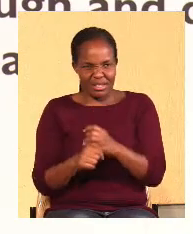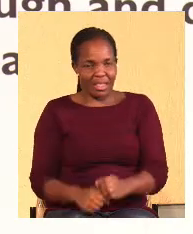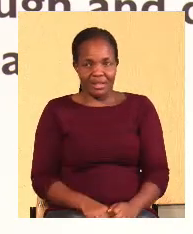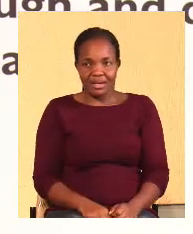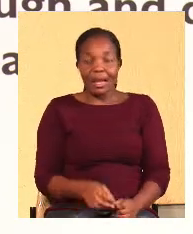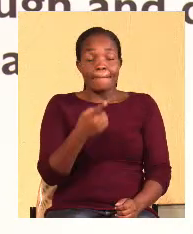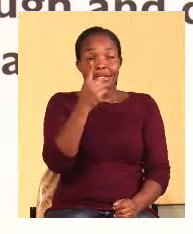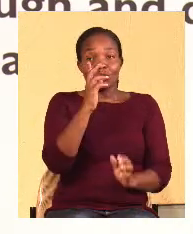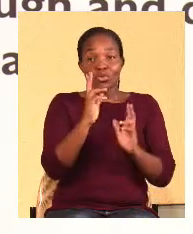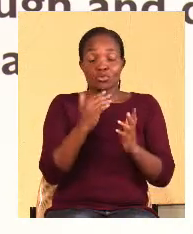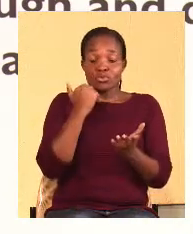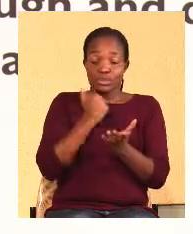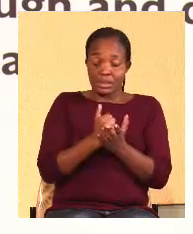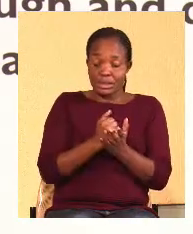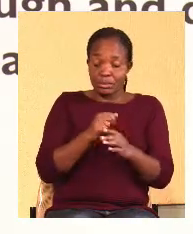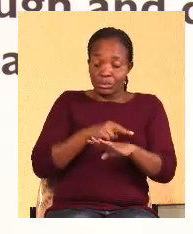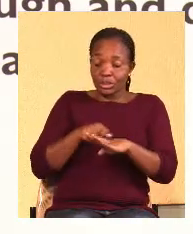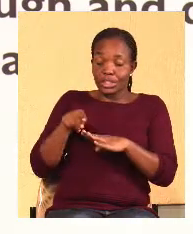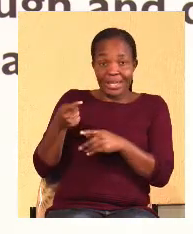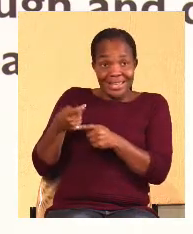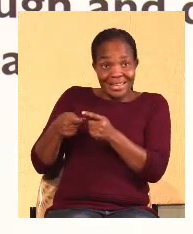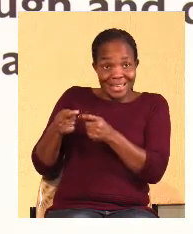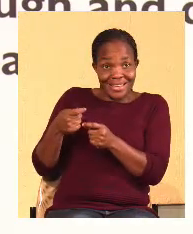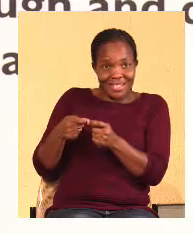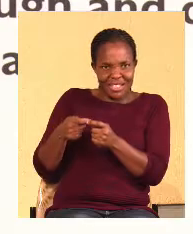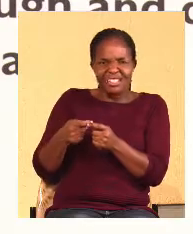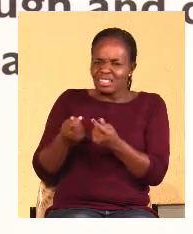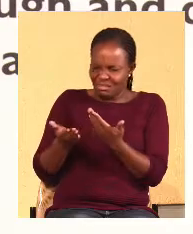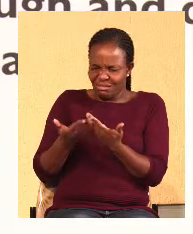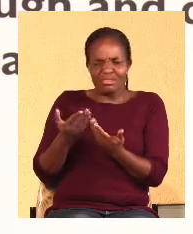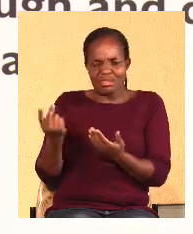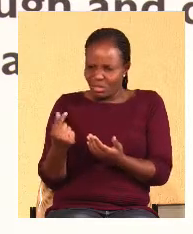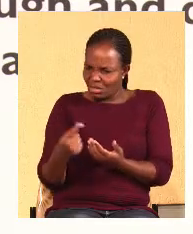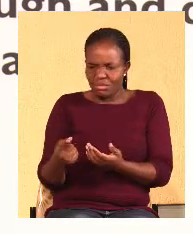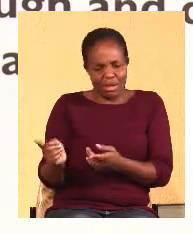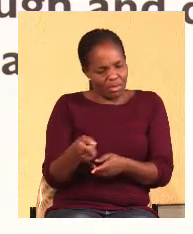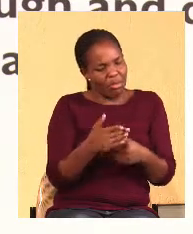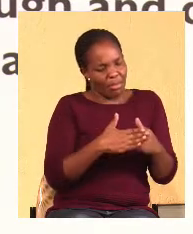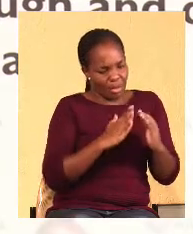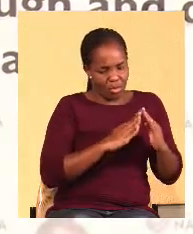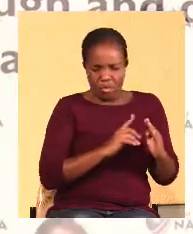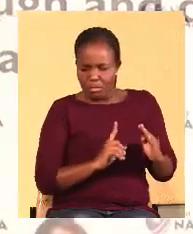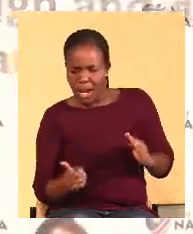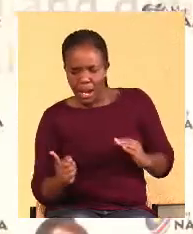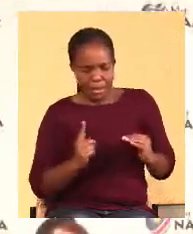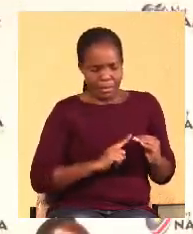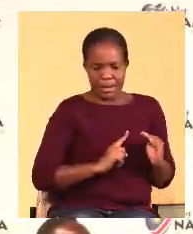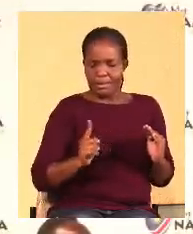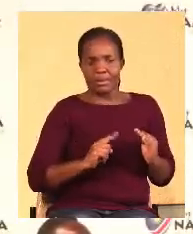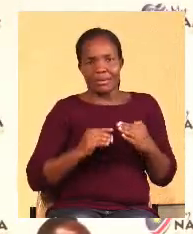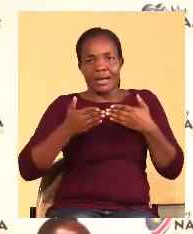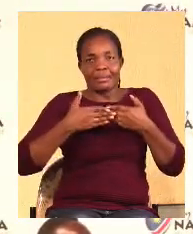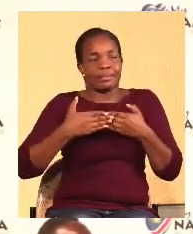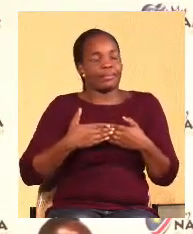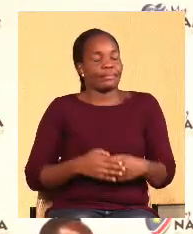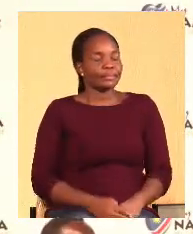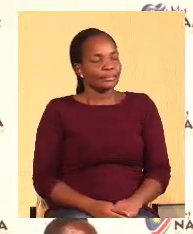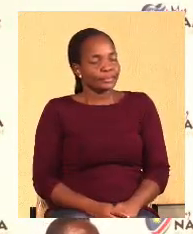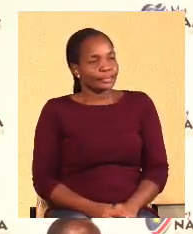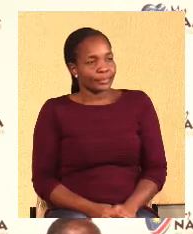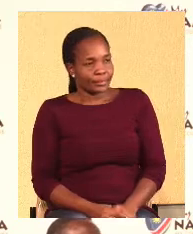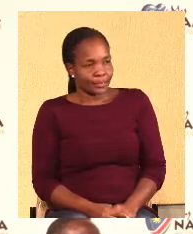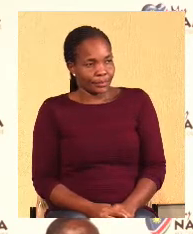of that street then becomes a critical service provider. Very good. And he provides essential goods. Thank you very much. You want to add? Yes, just